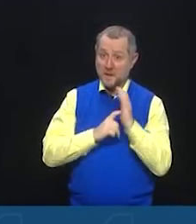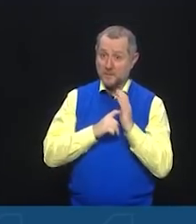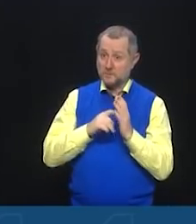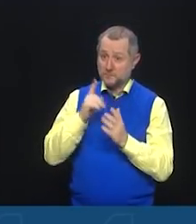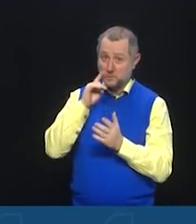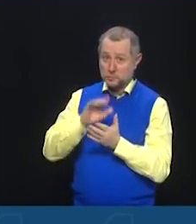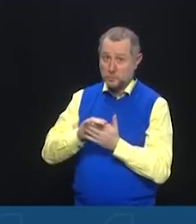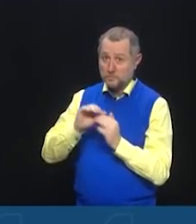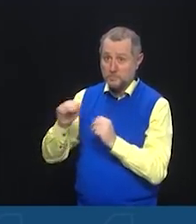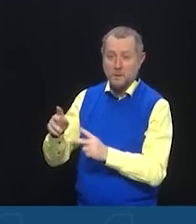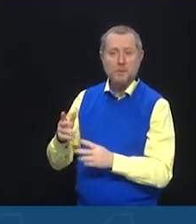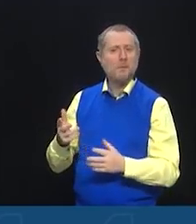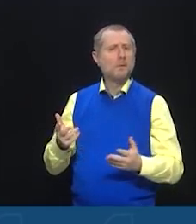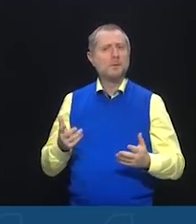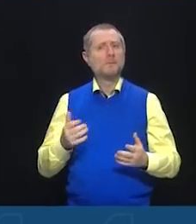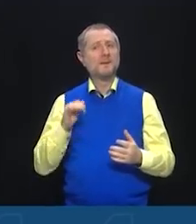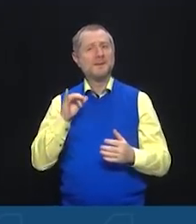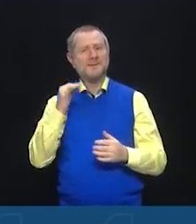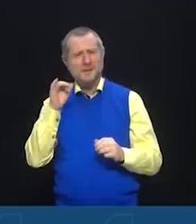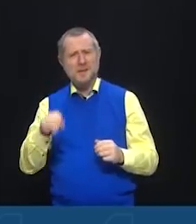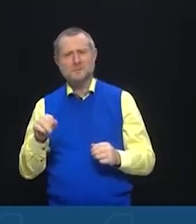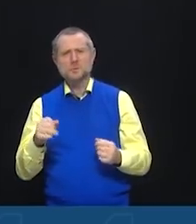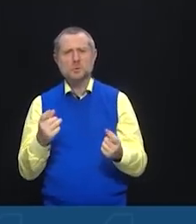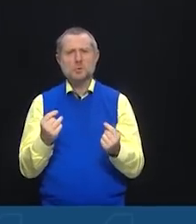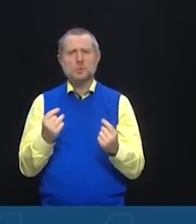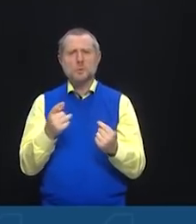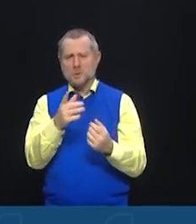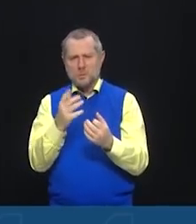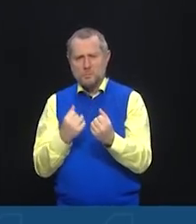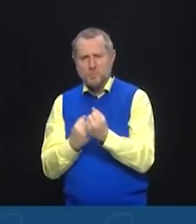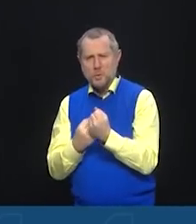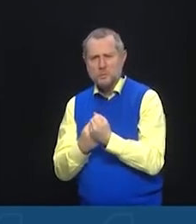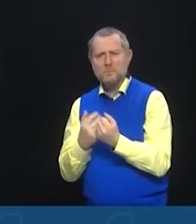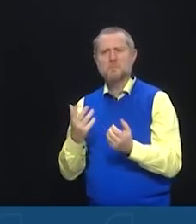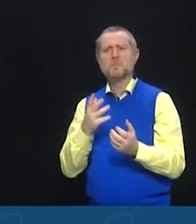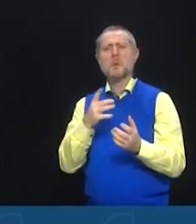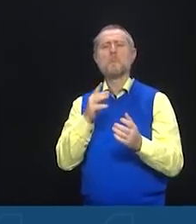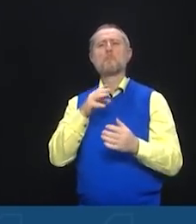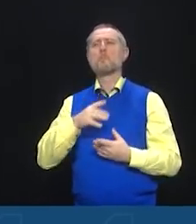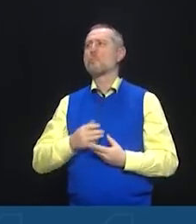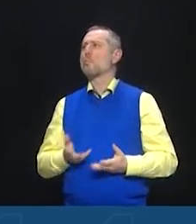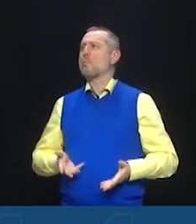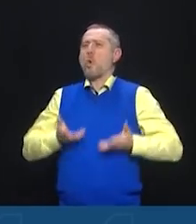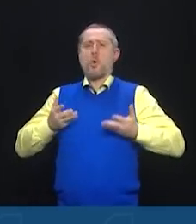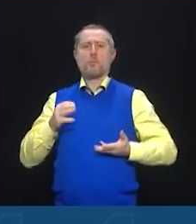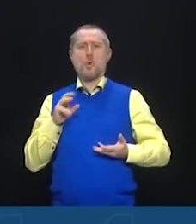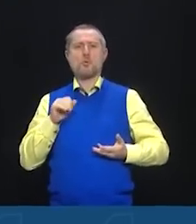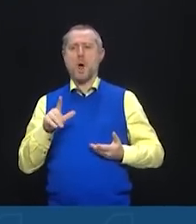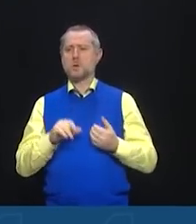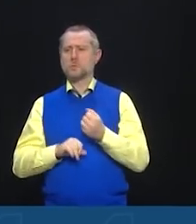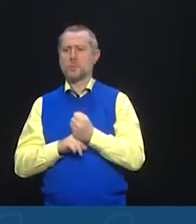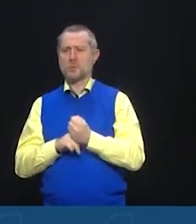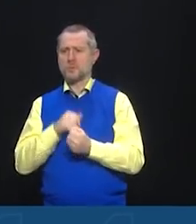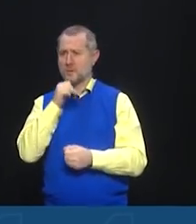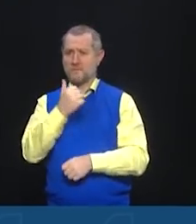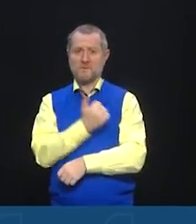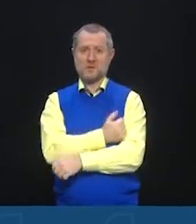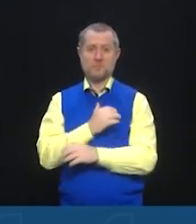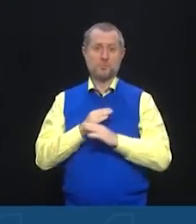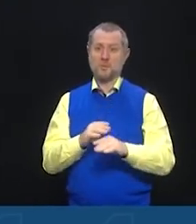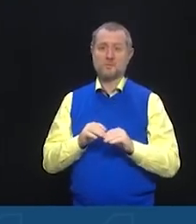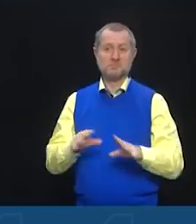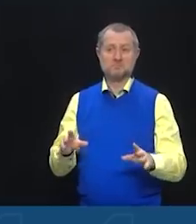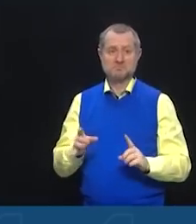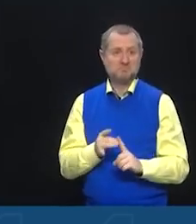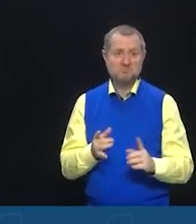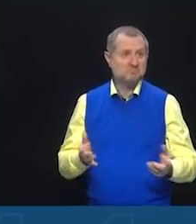so, what is the moral justification, given that we have now known for weeks at this point that vaccination doesn't prevent transmission? Well, we are not